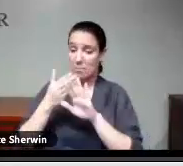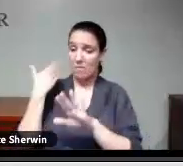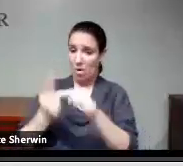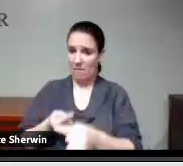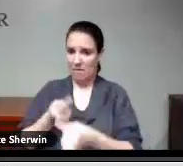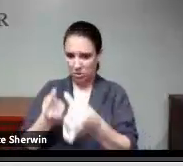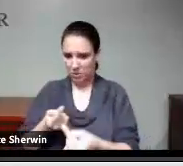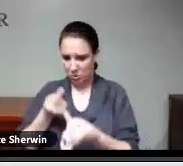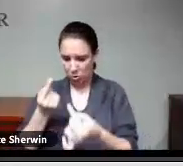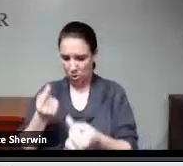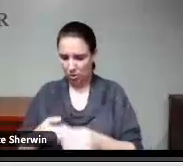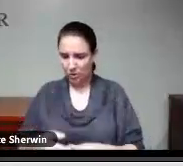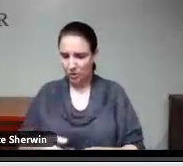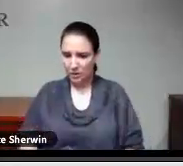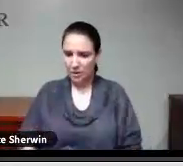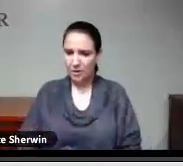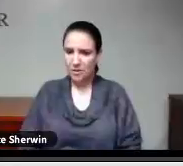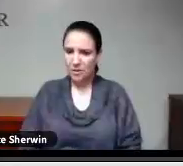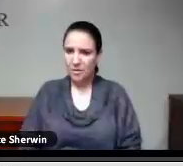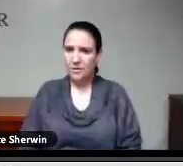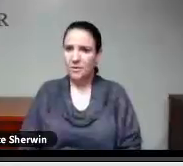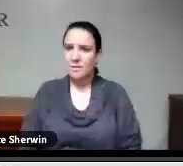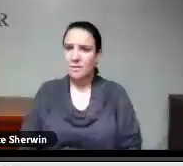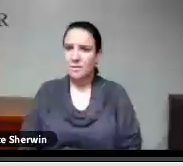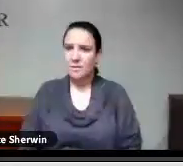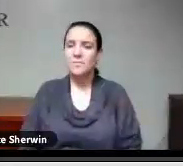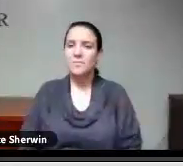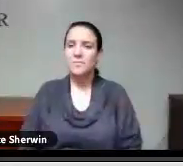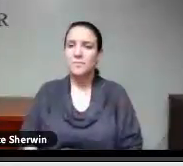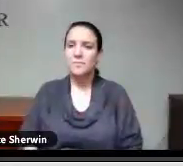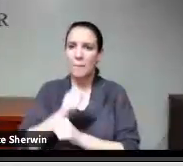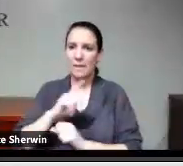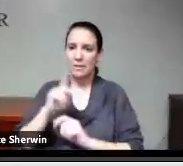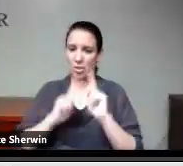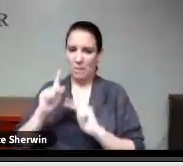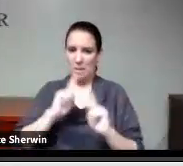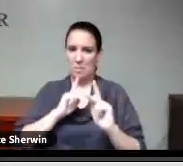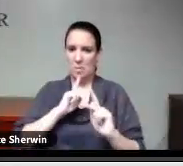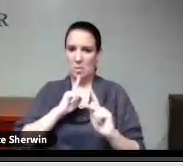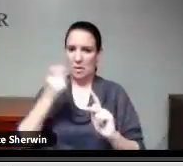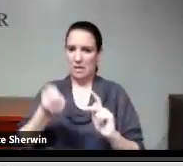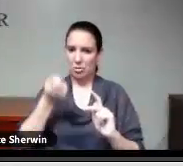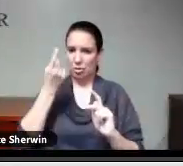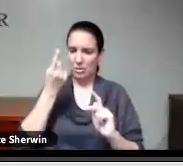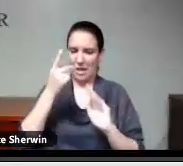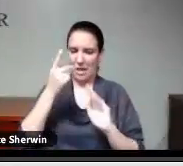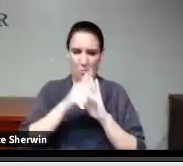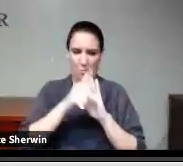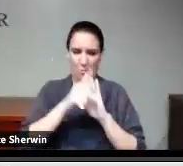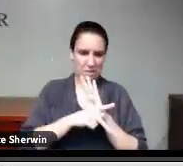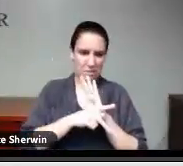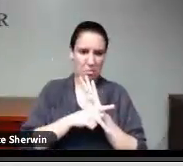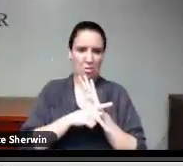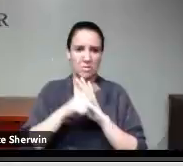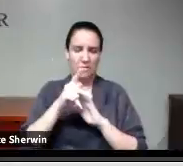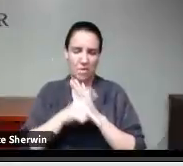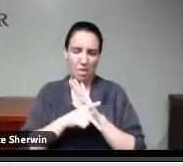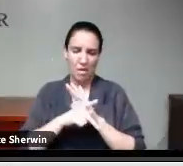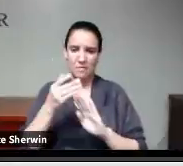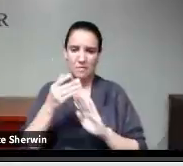with in the past. Make sure that people understand the general principles behind the training or behind the